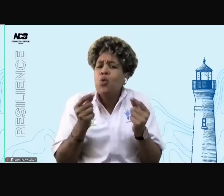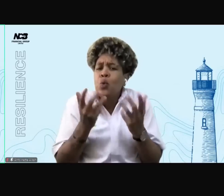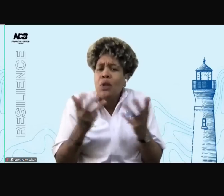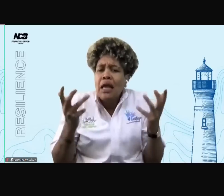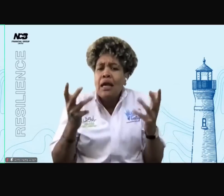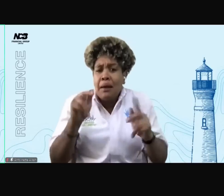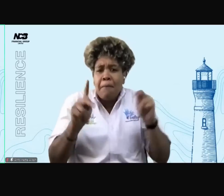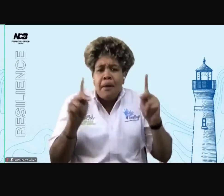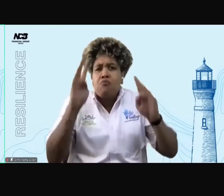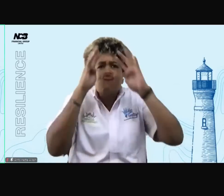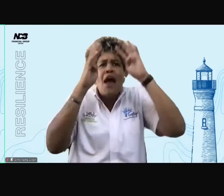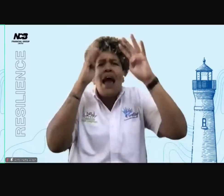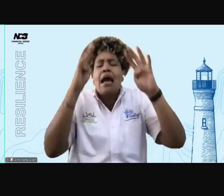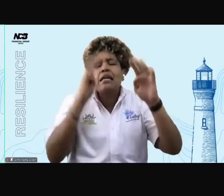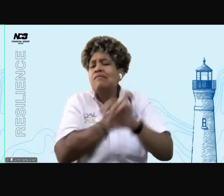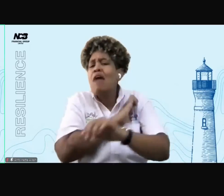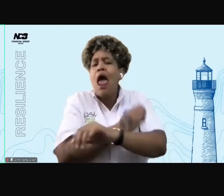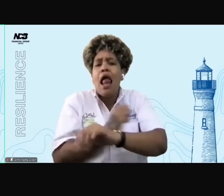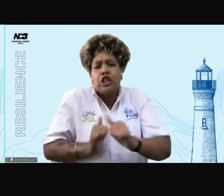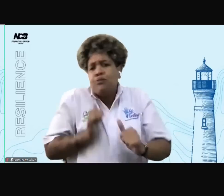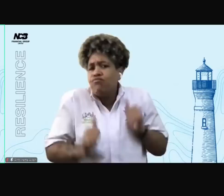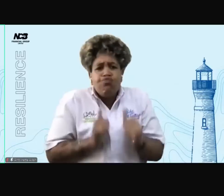creative, energetic, hardworking.